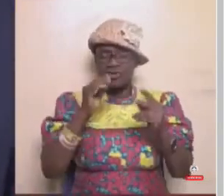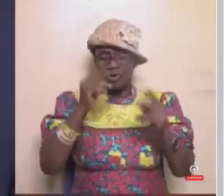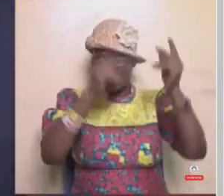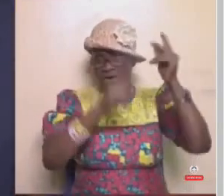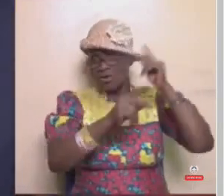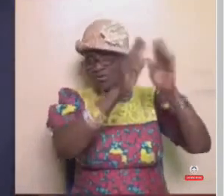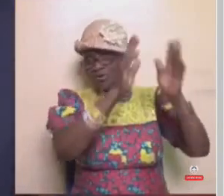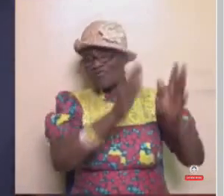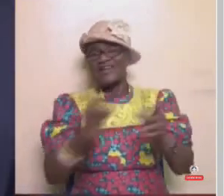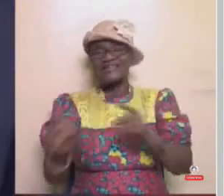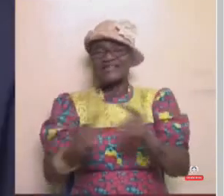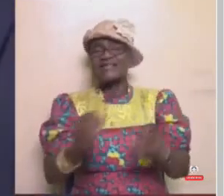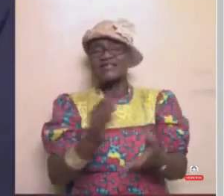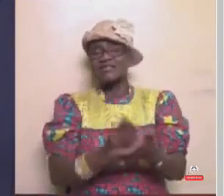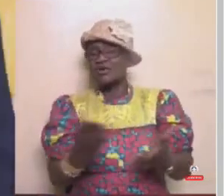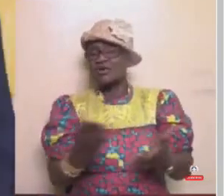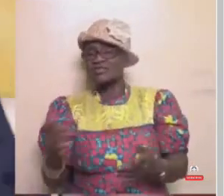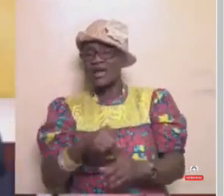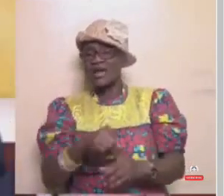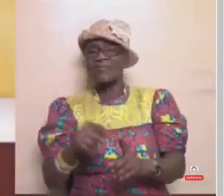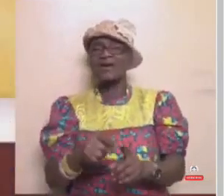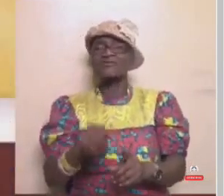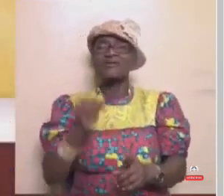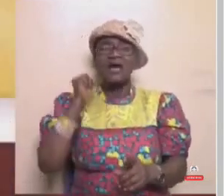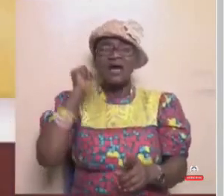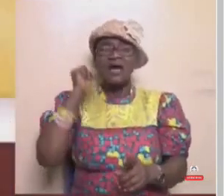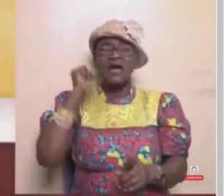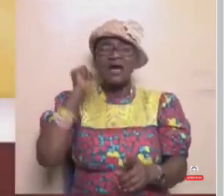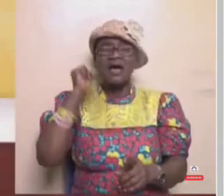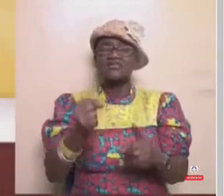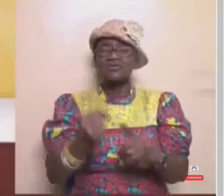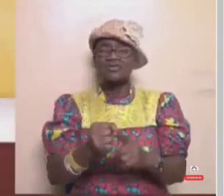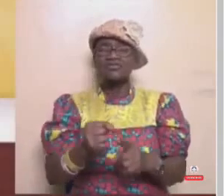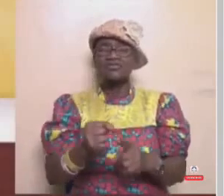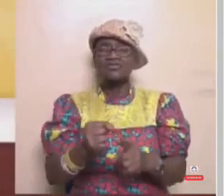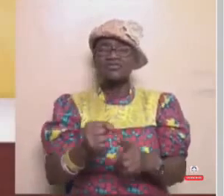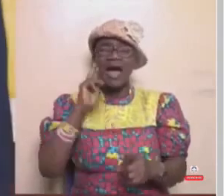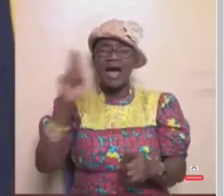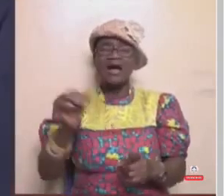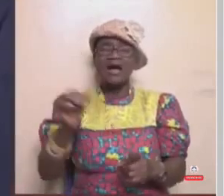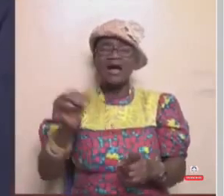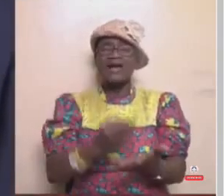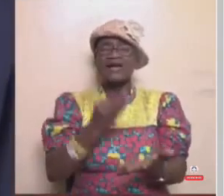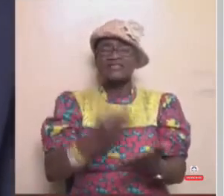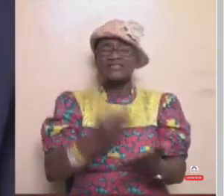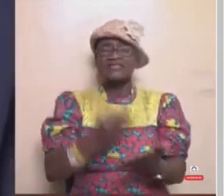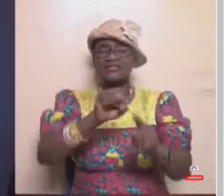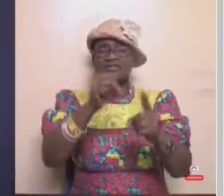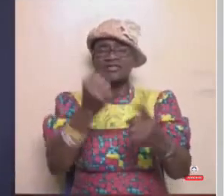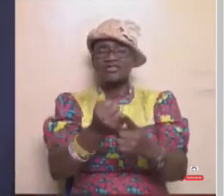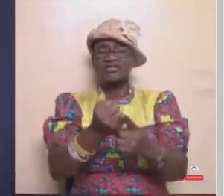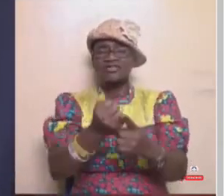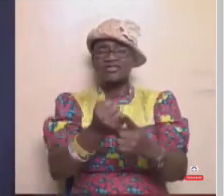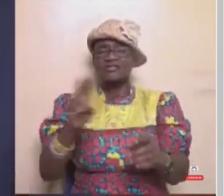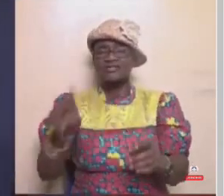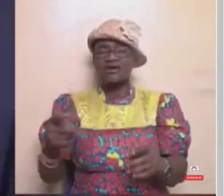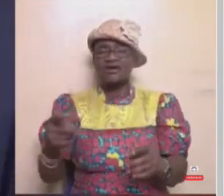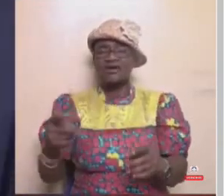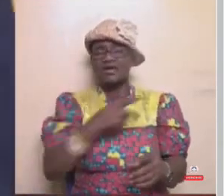her situation, about her financial situation. In 2 Kings chapter 4, 1 to